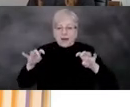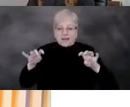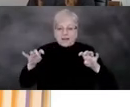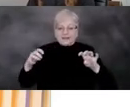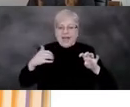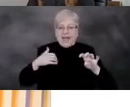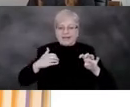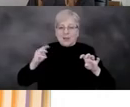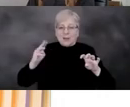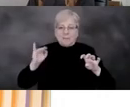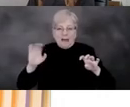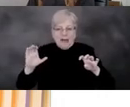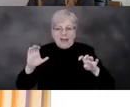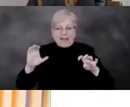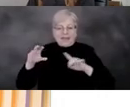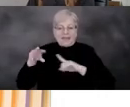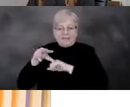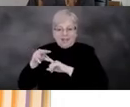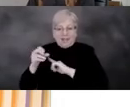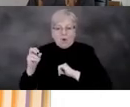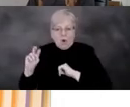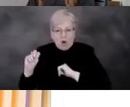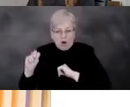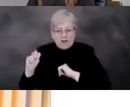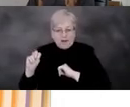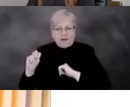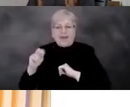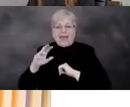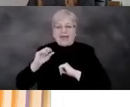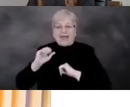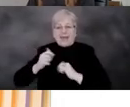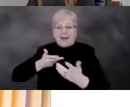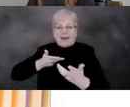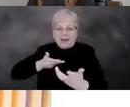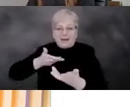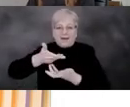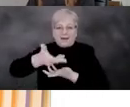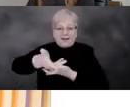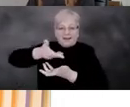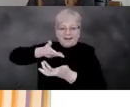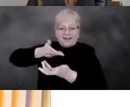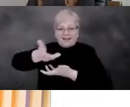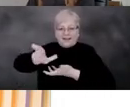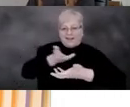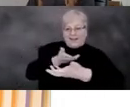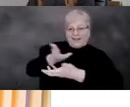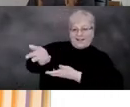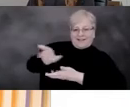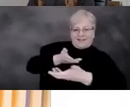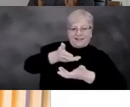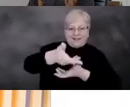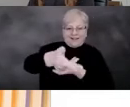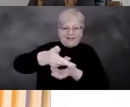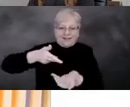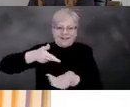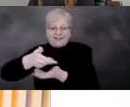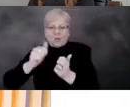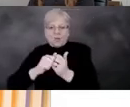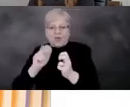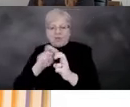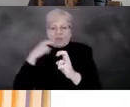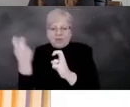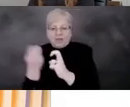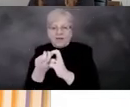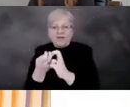their videos on, and we'll be able to interact just as you would in a small, um, in a